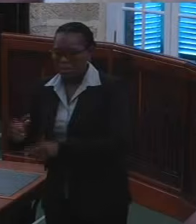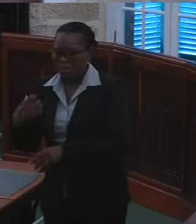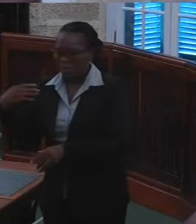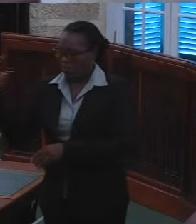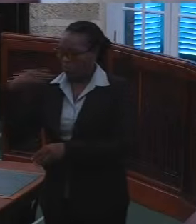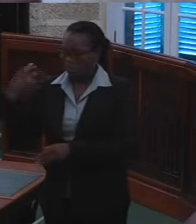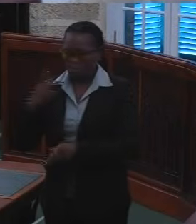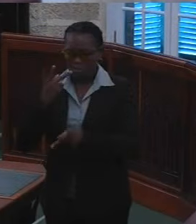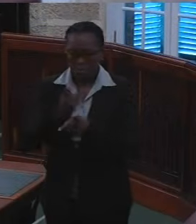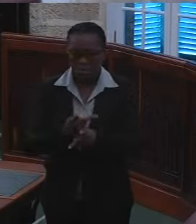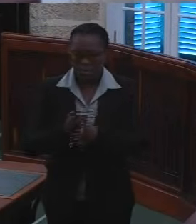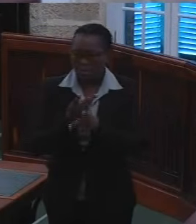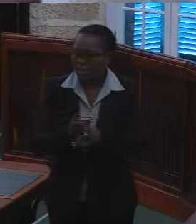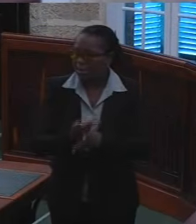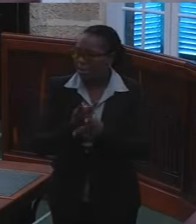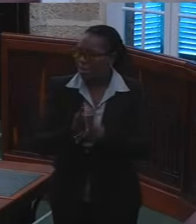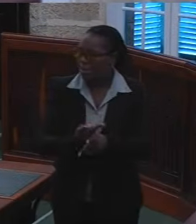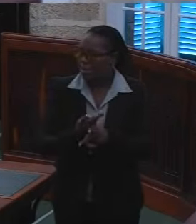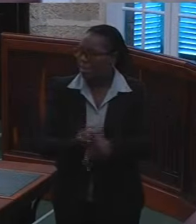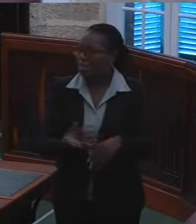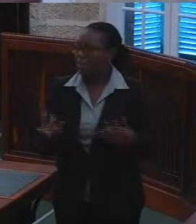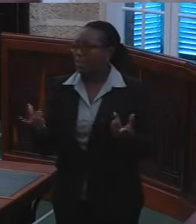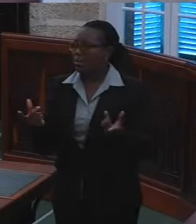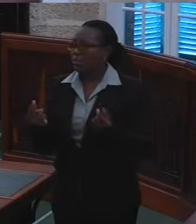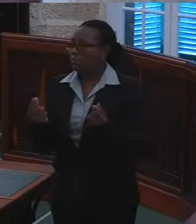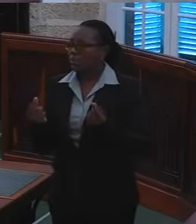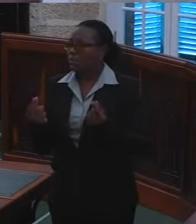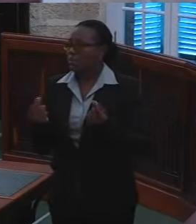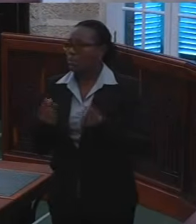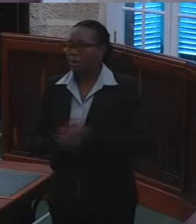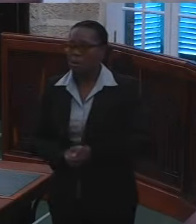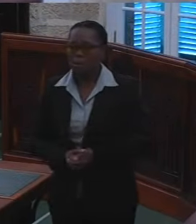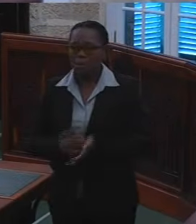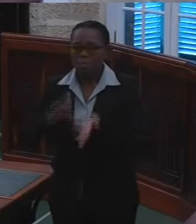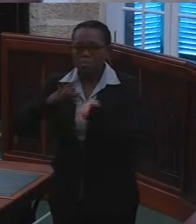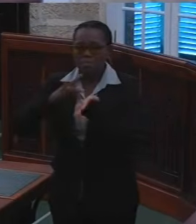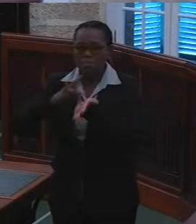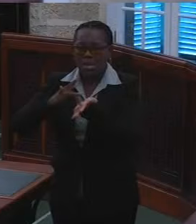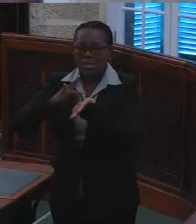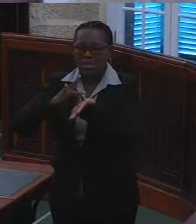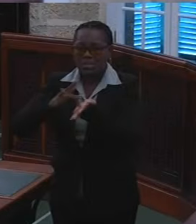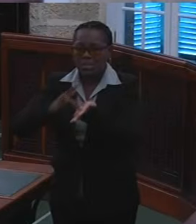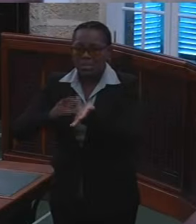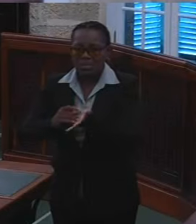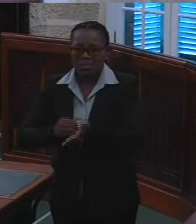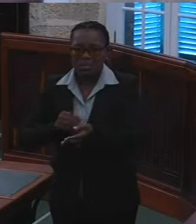to loads of medication.